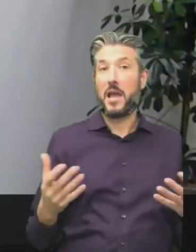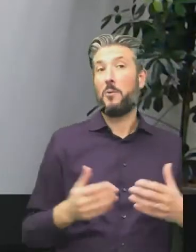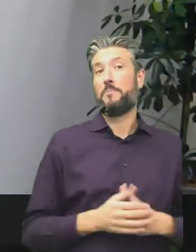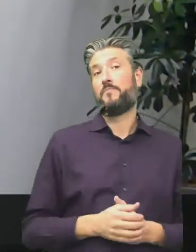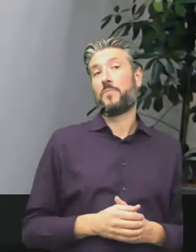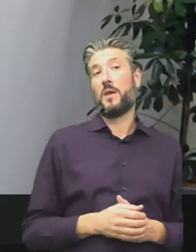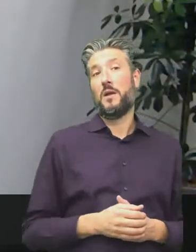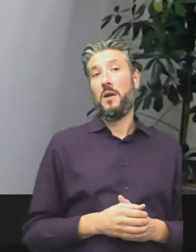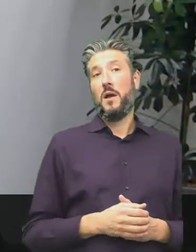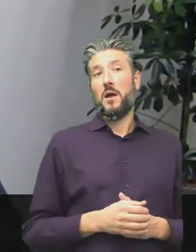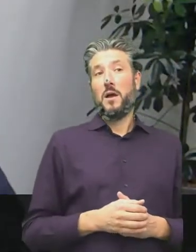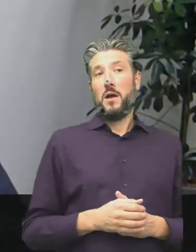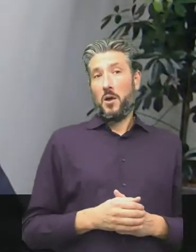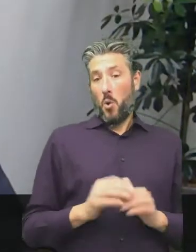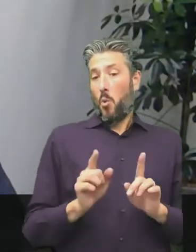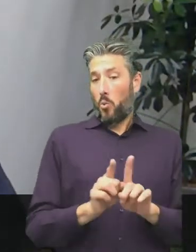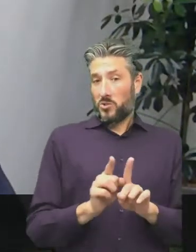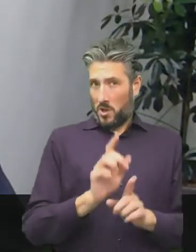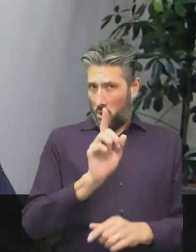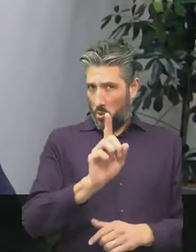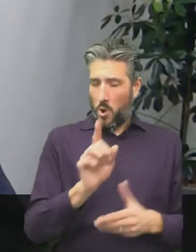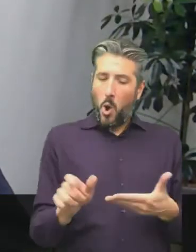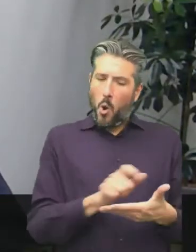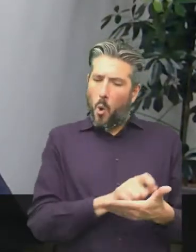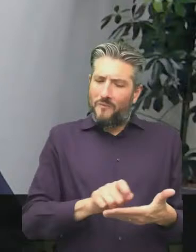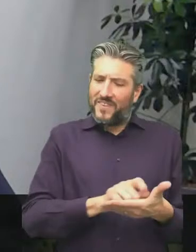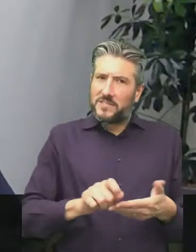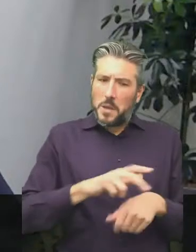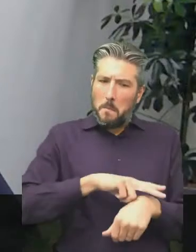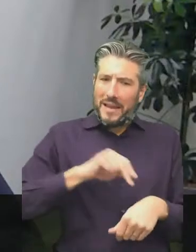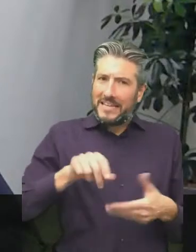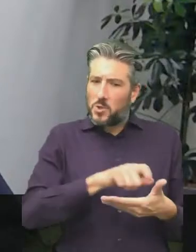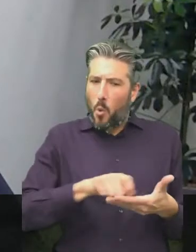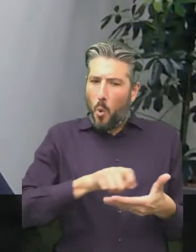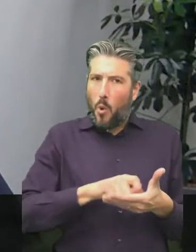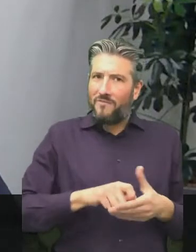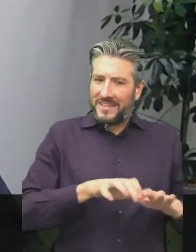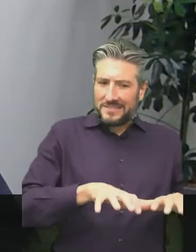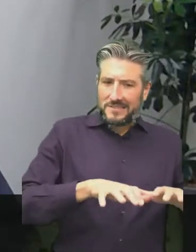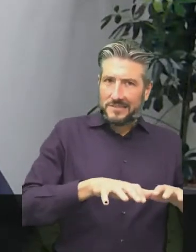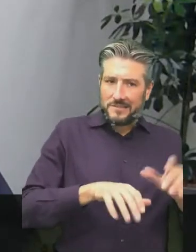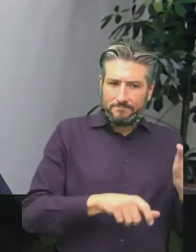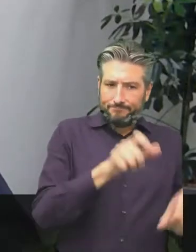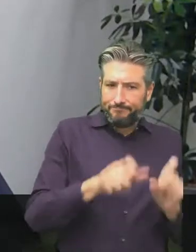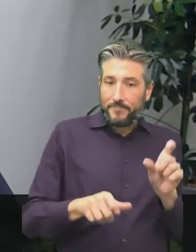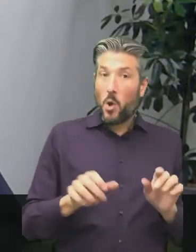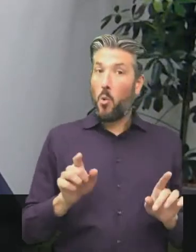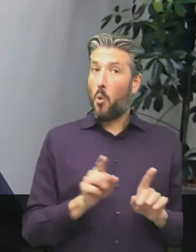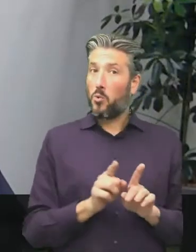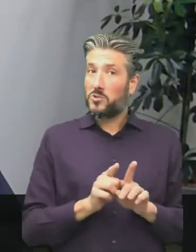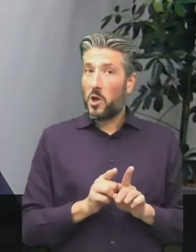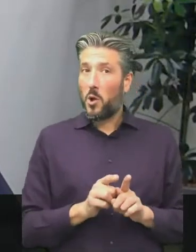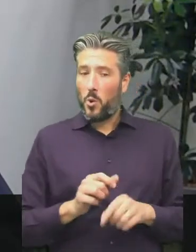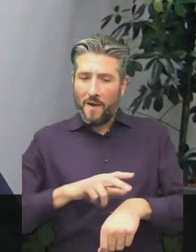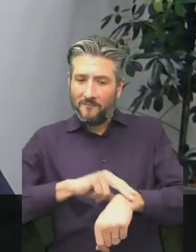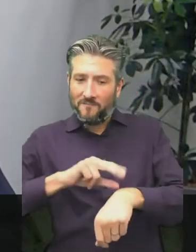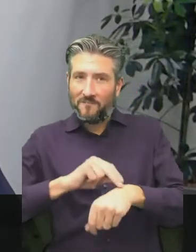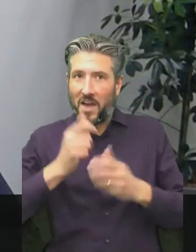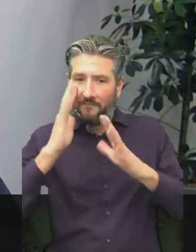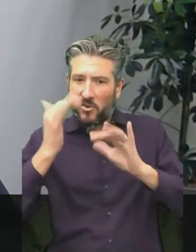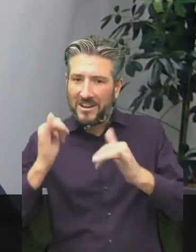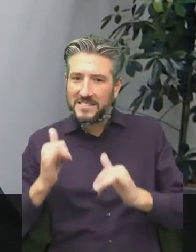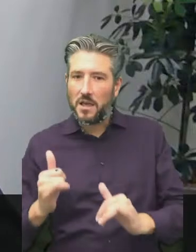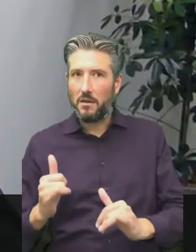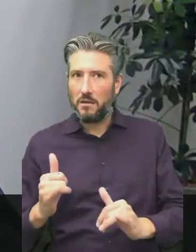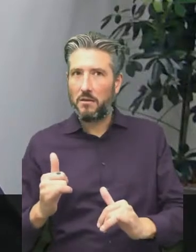the back office function. Forensics are really important when it comes to investigating burglaries. Invested in closed circuit TV,